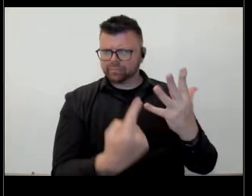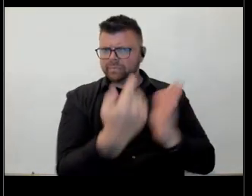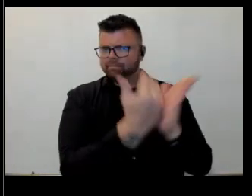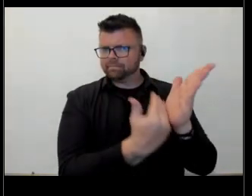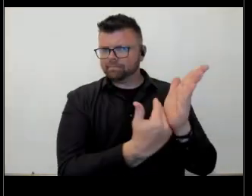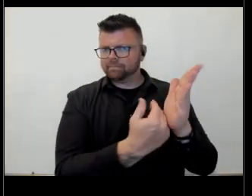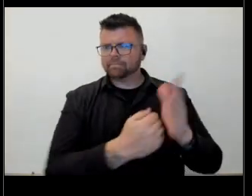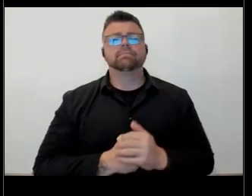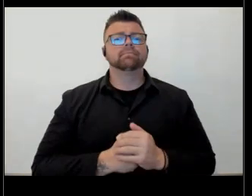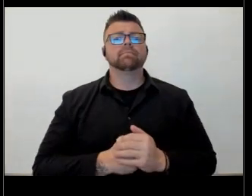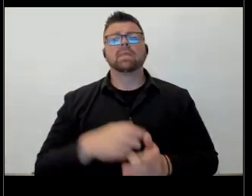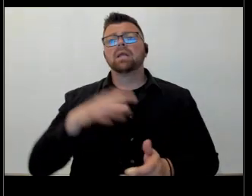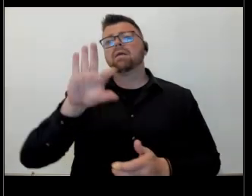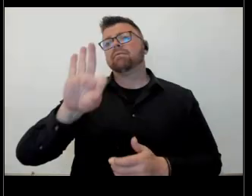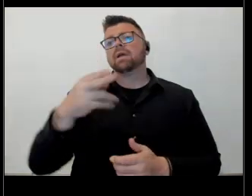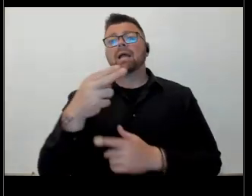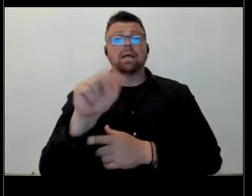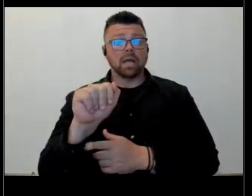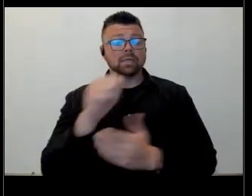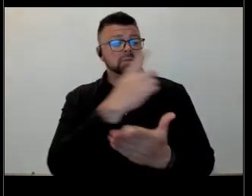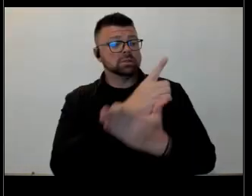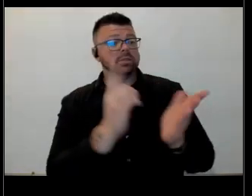The Fair Housing Act Design Manual,